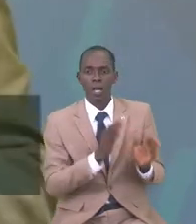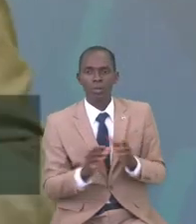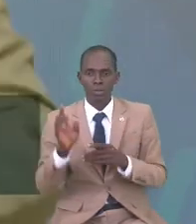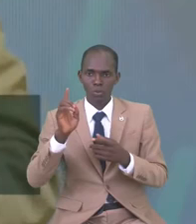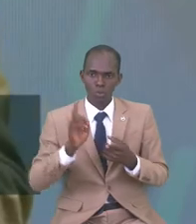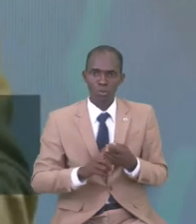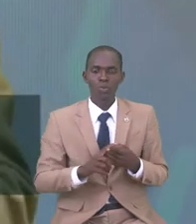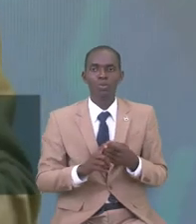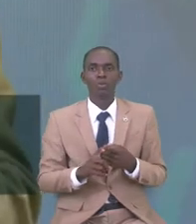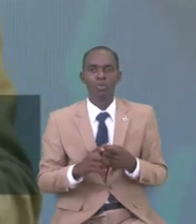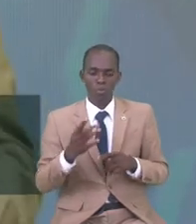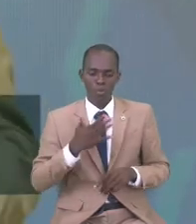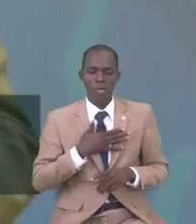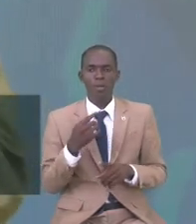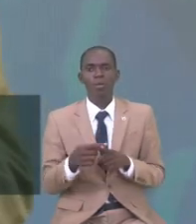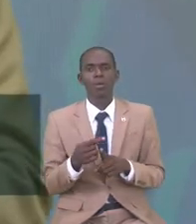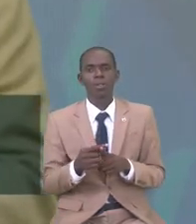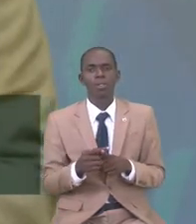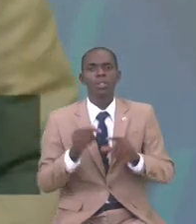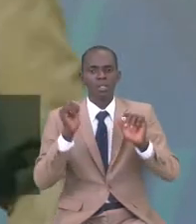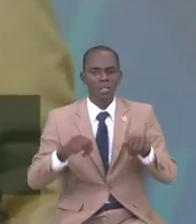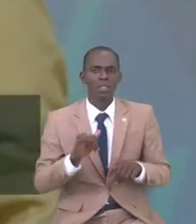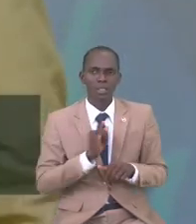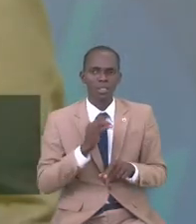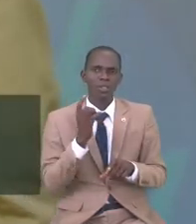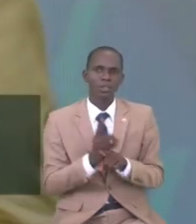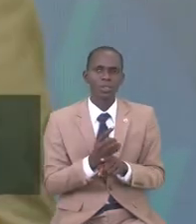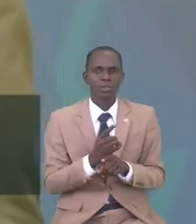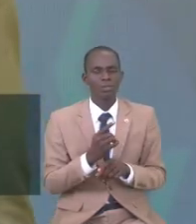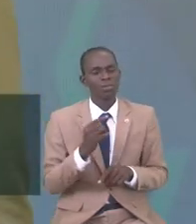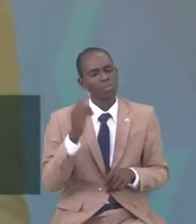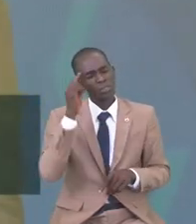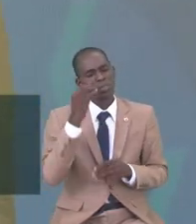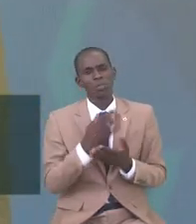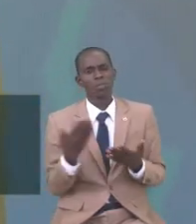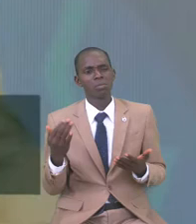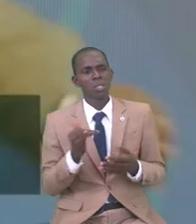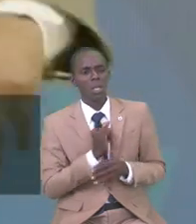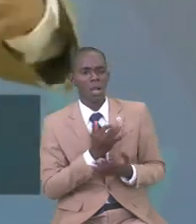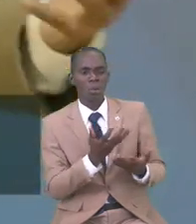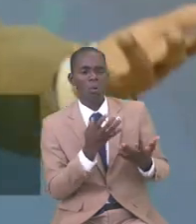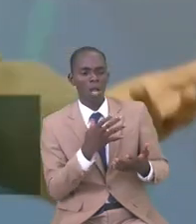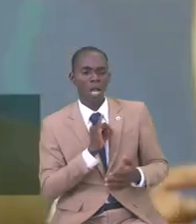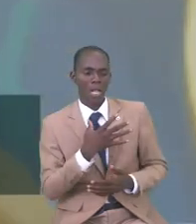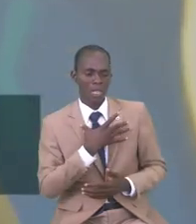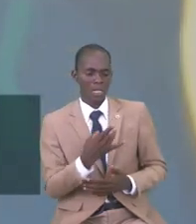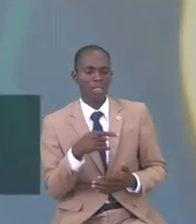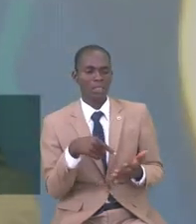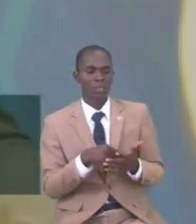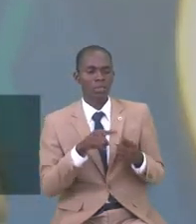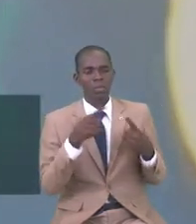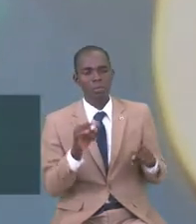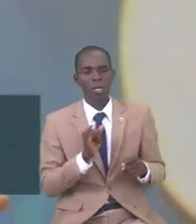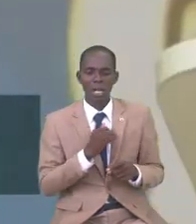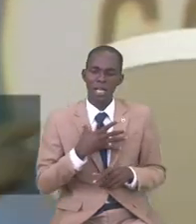I just, think of something? I like this to happen. I like that to